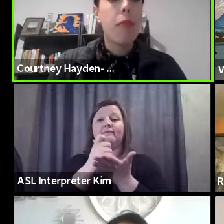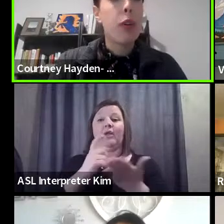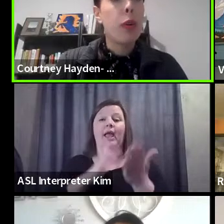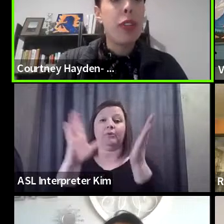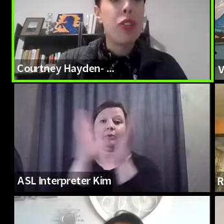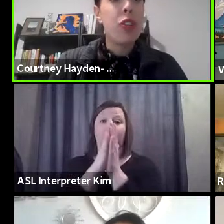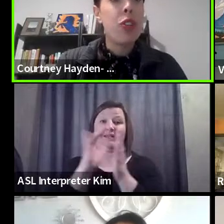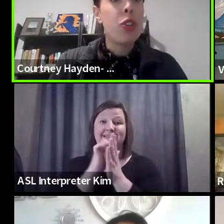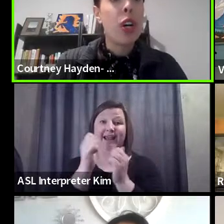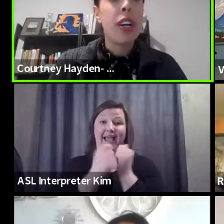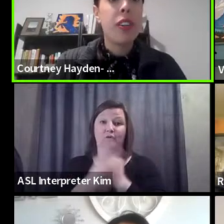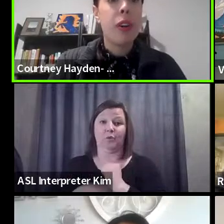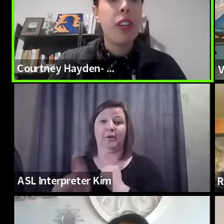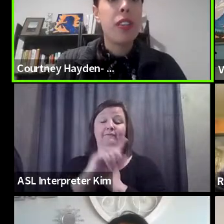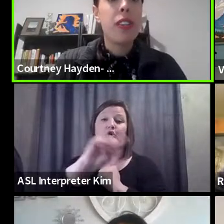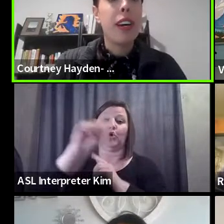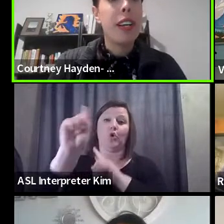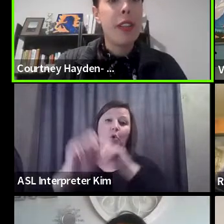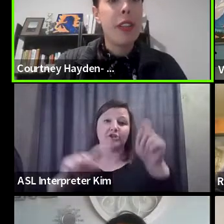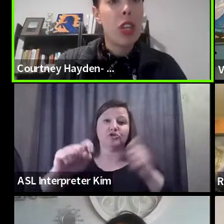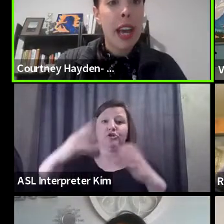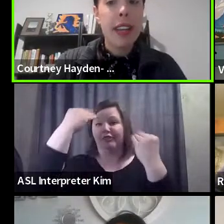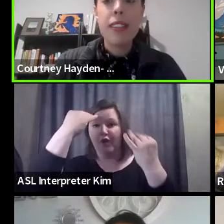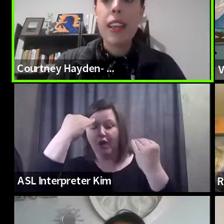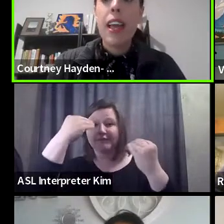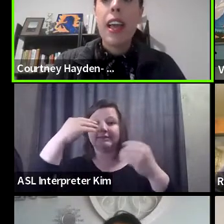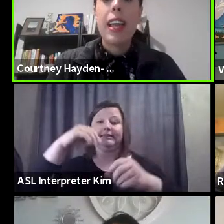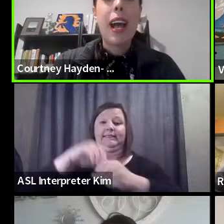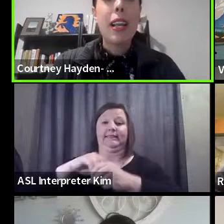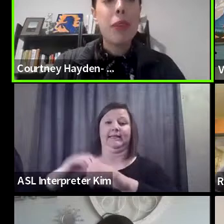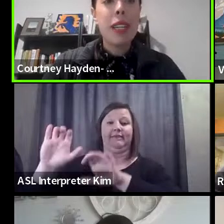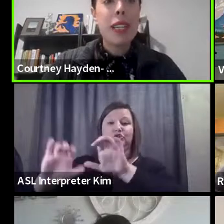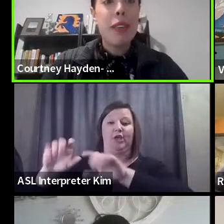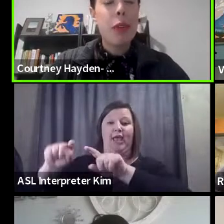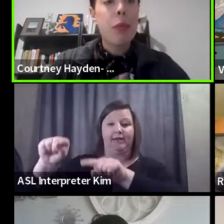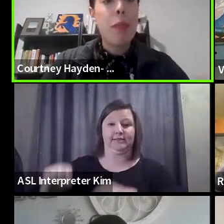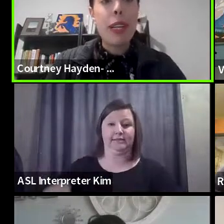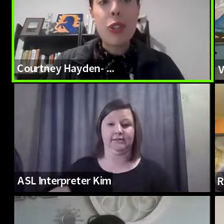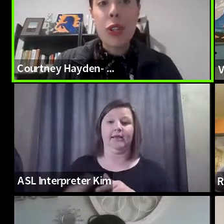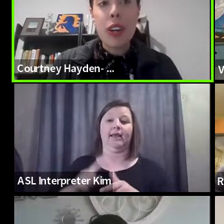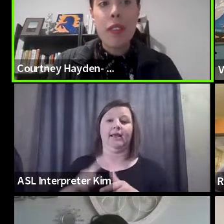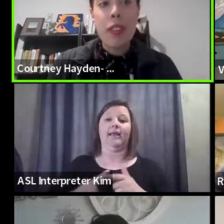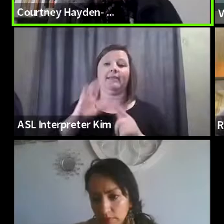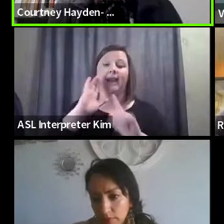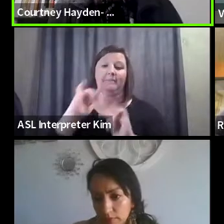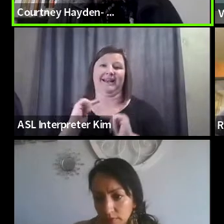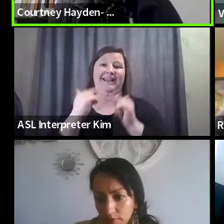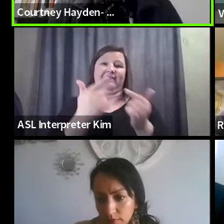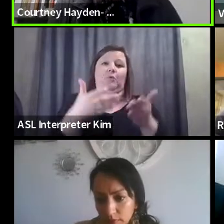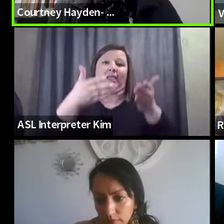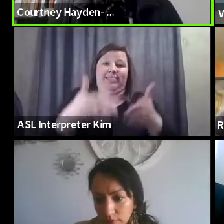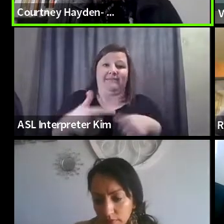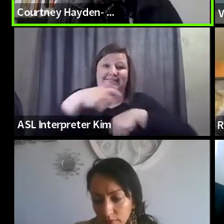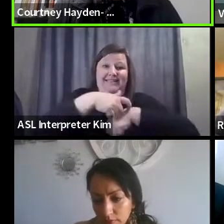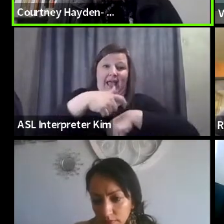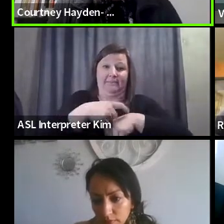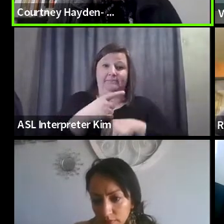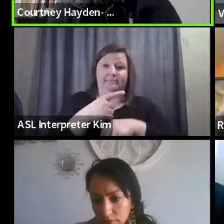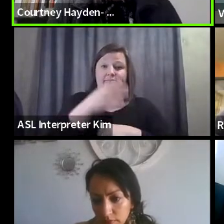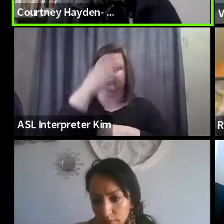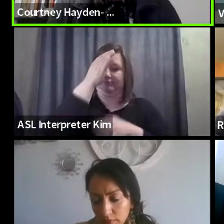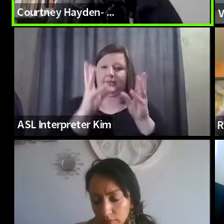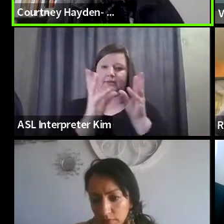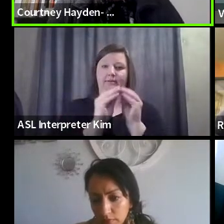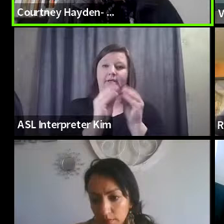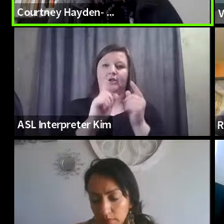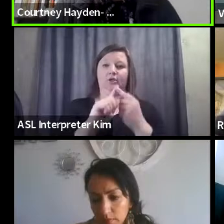everyone for your questions, your thoughts in the chat. And I am going to give the remainder of this meeting to